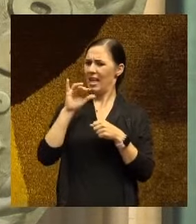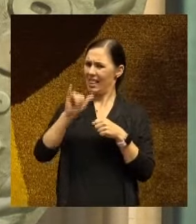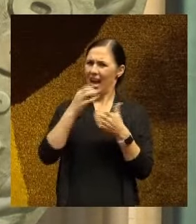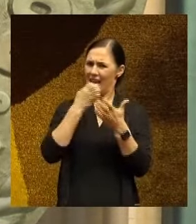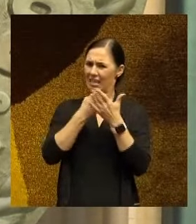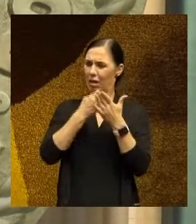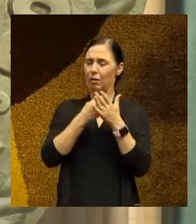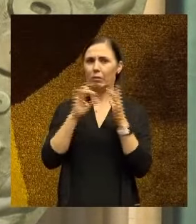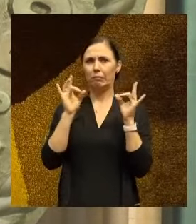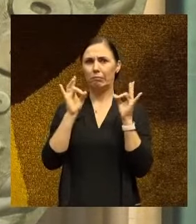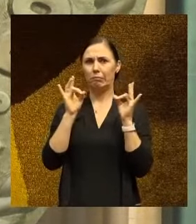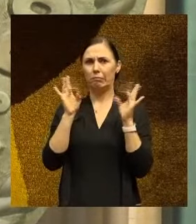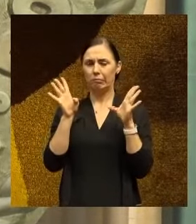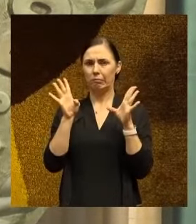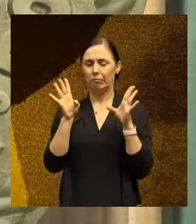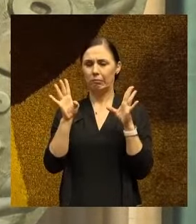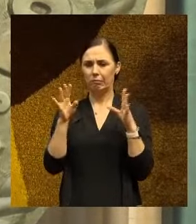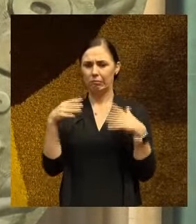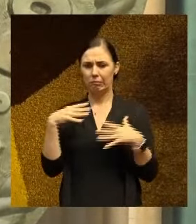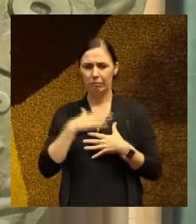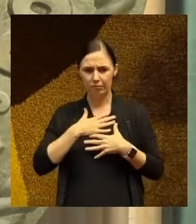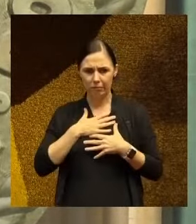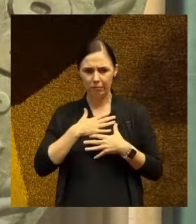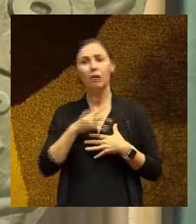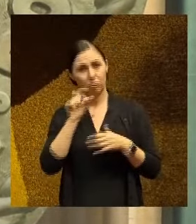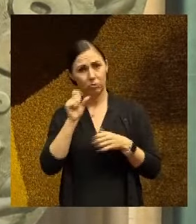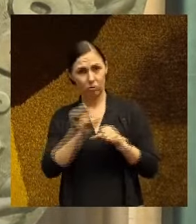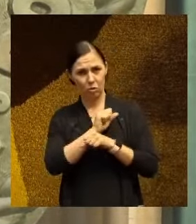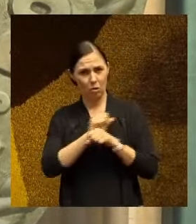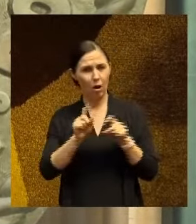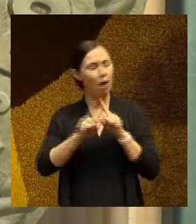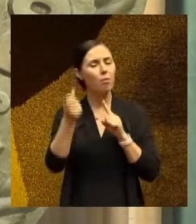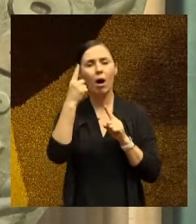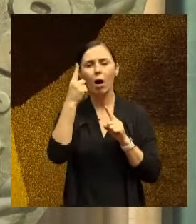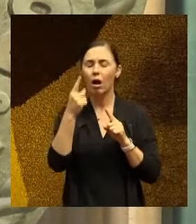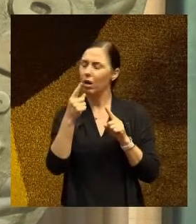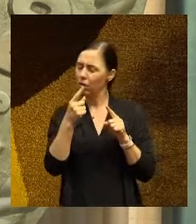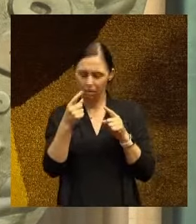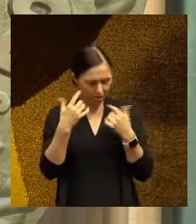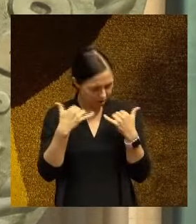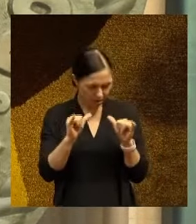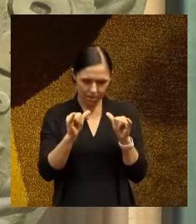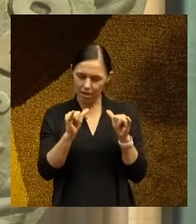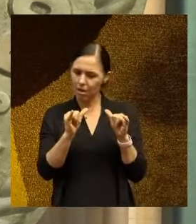But we took the hard and necessary steps to address the very